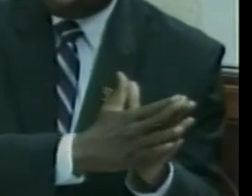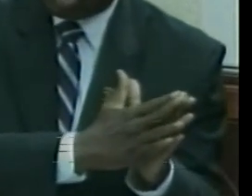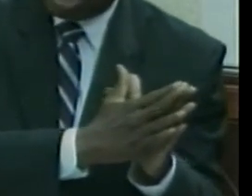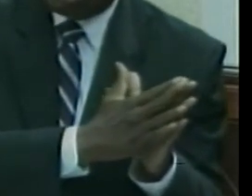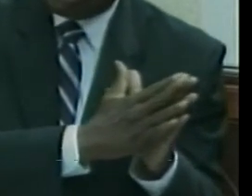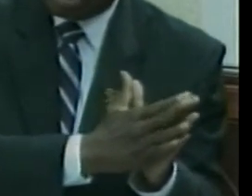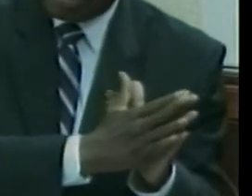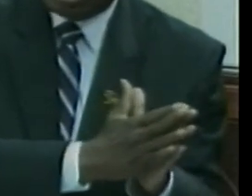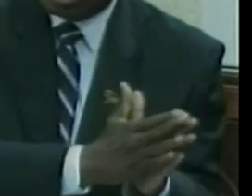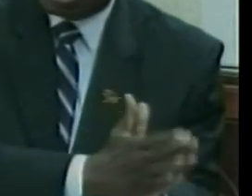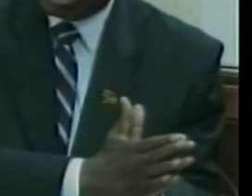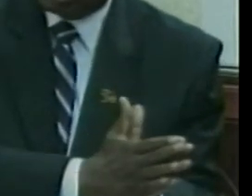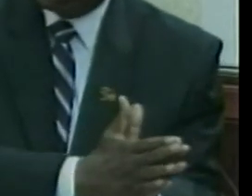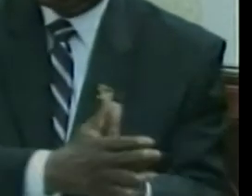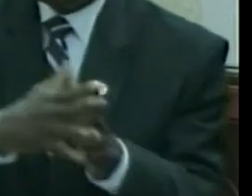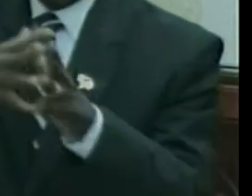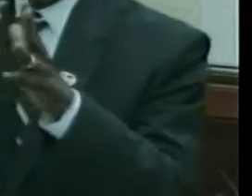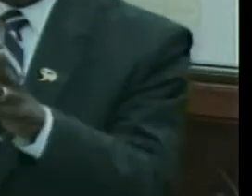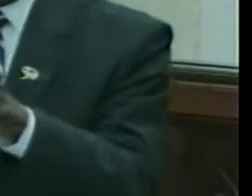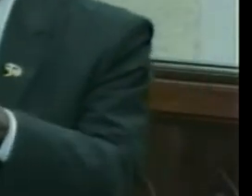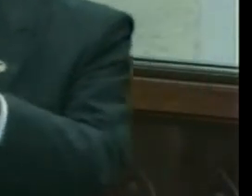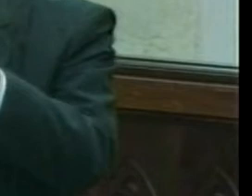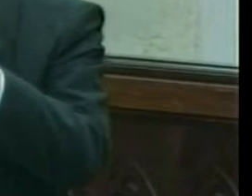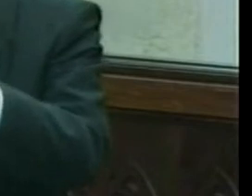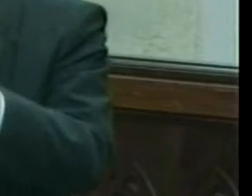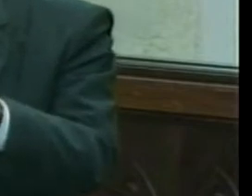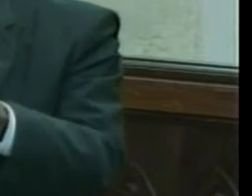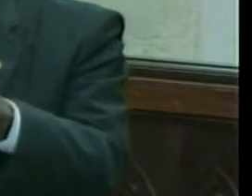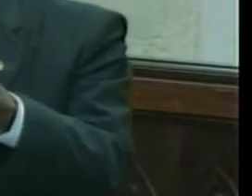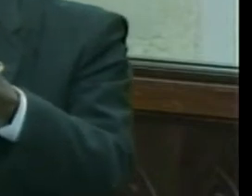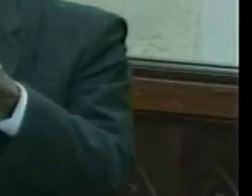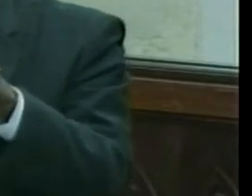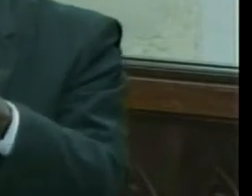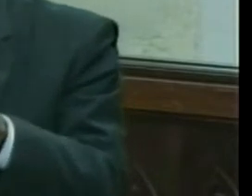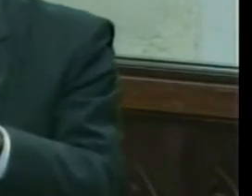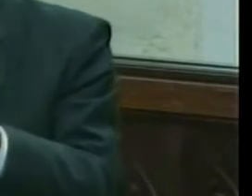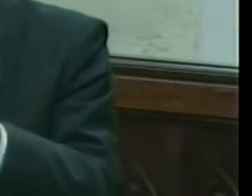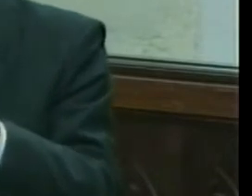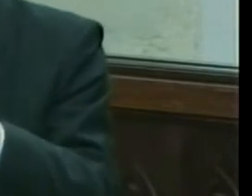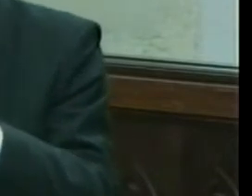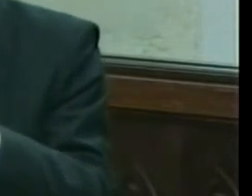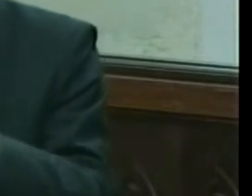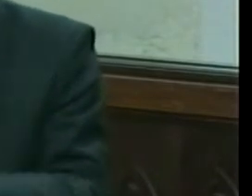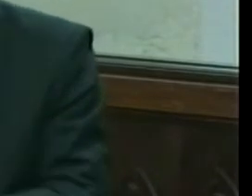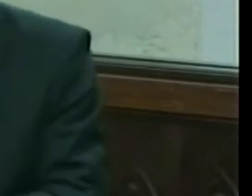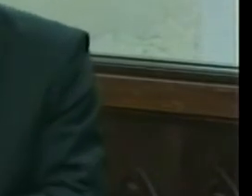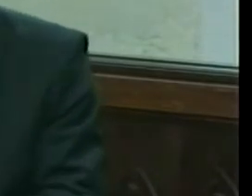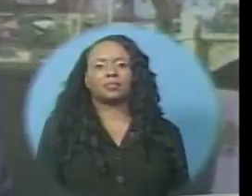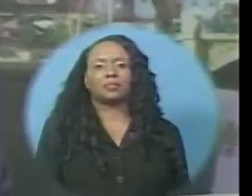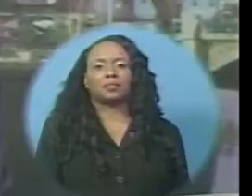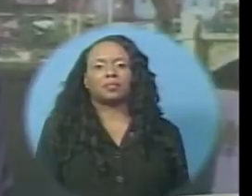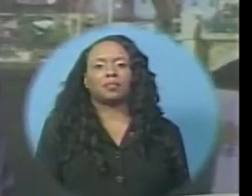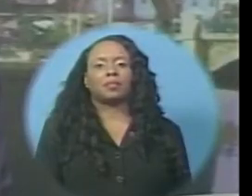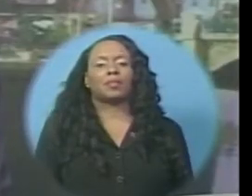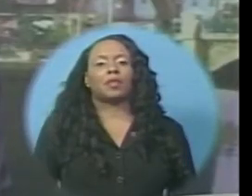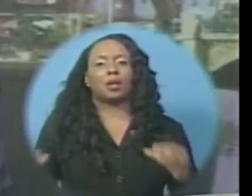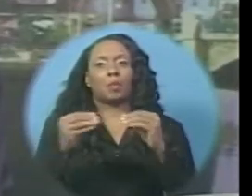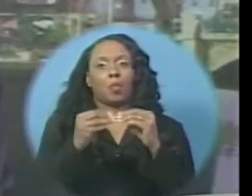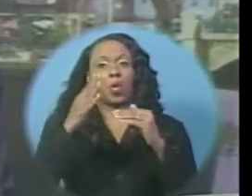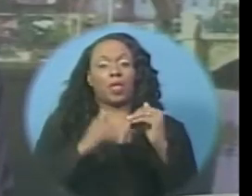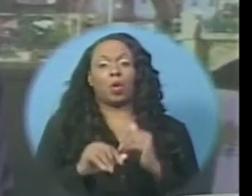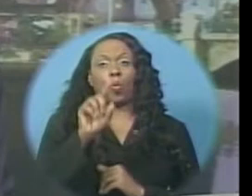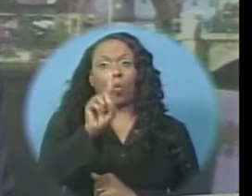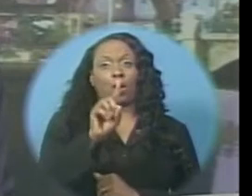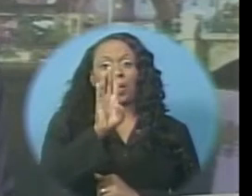and more environmentally sound than the Barbados that we inherited. More than